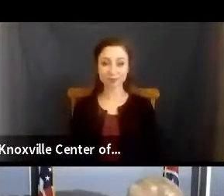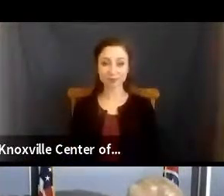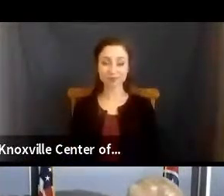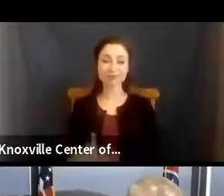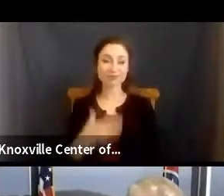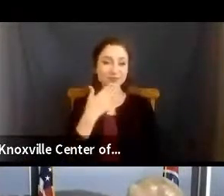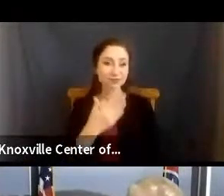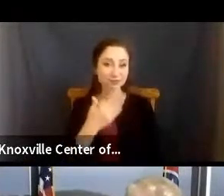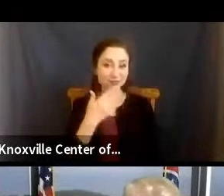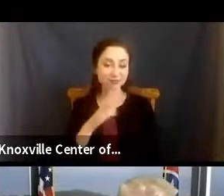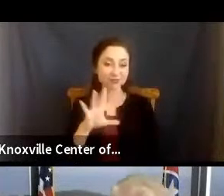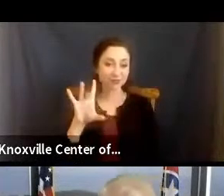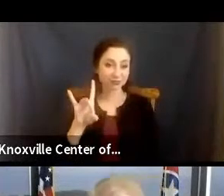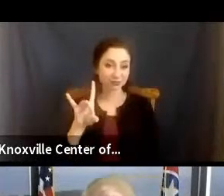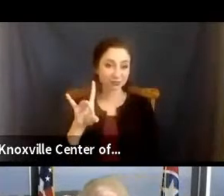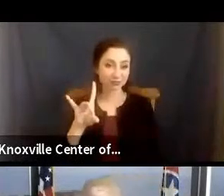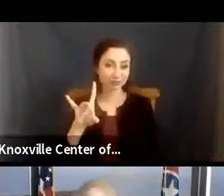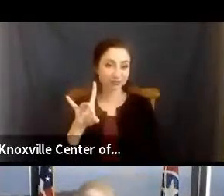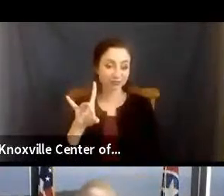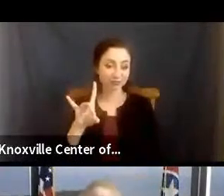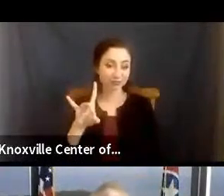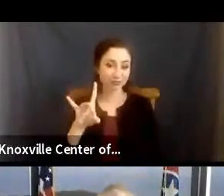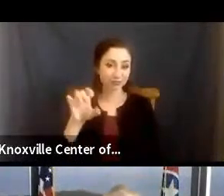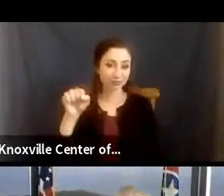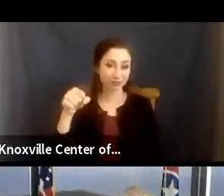Thank you. 8.